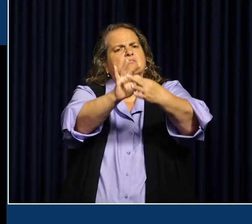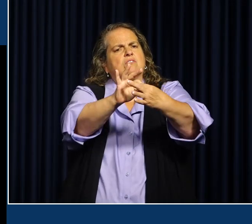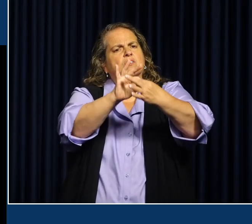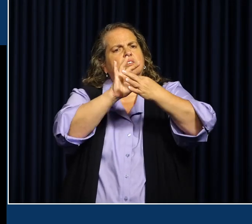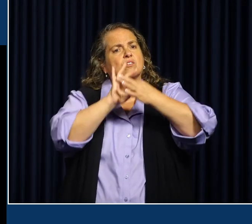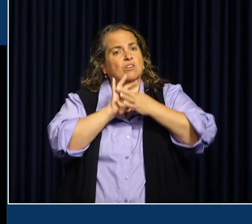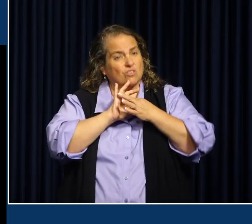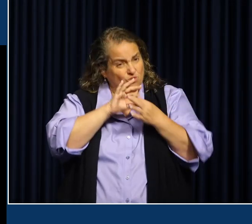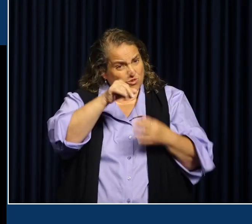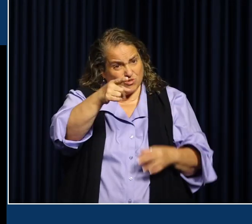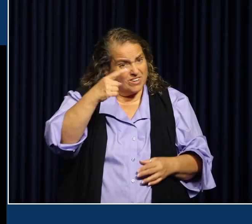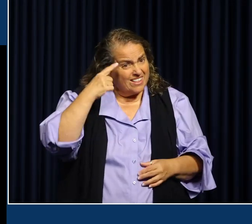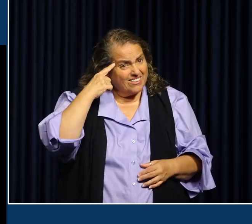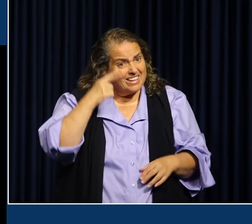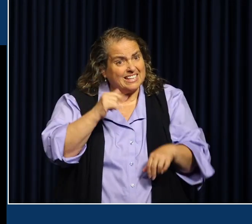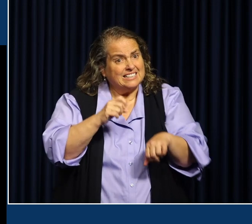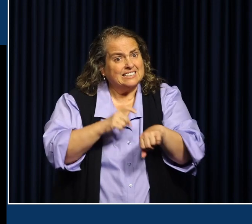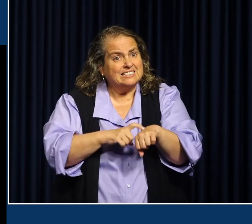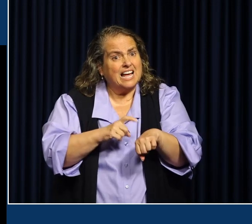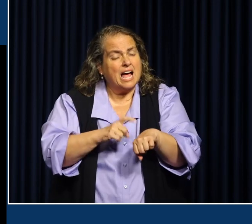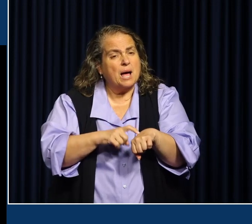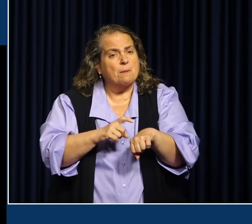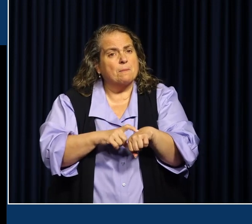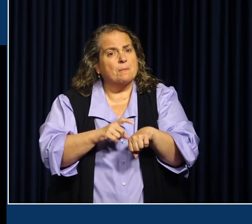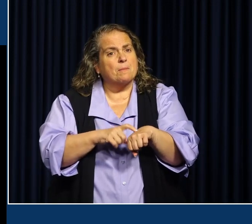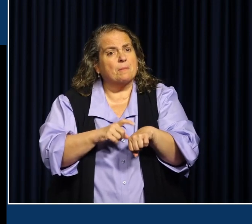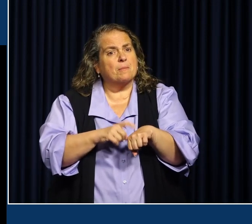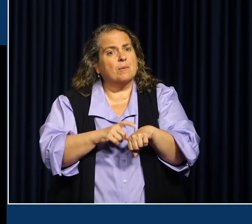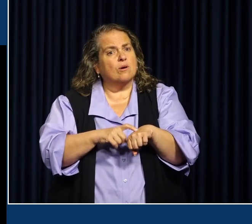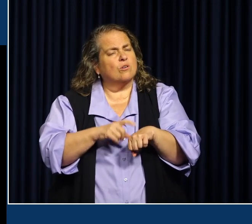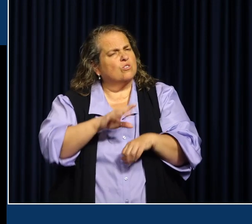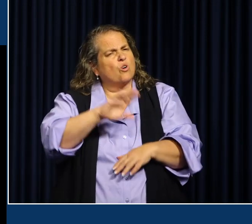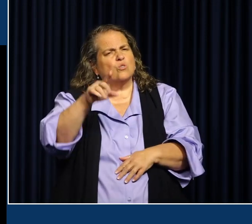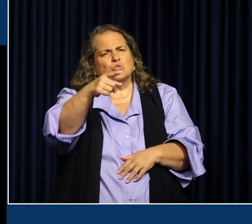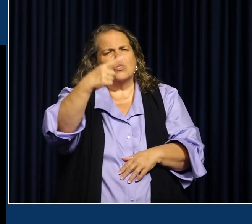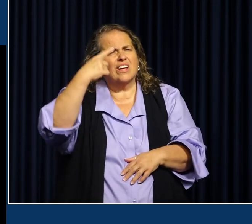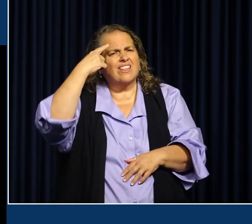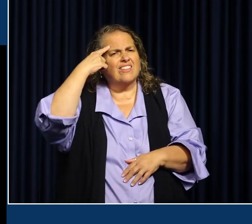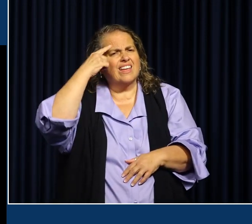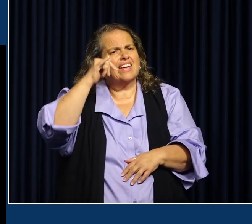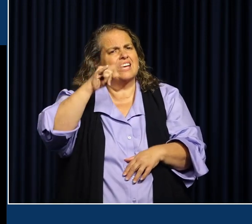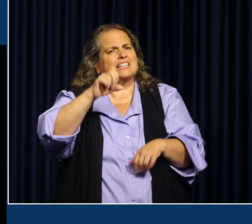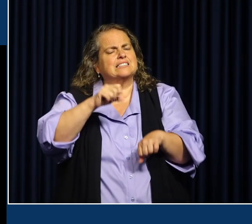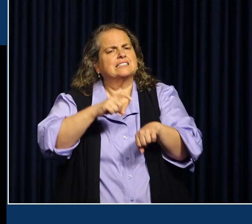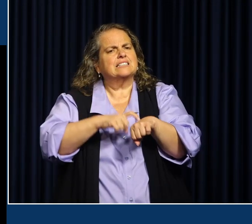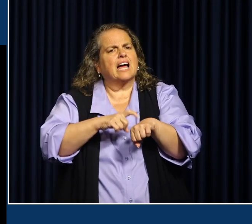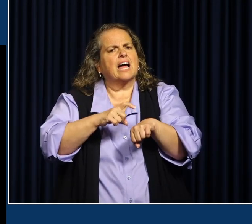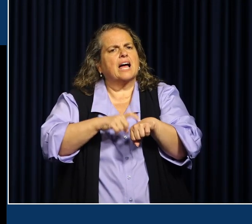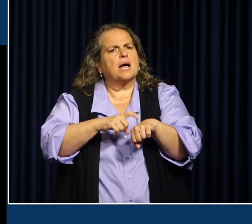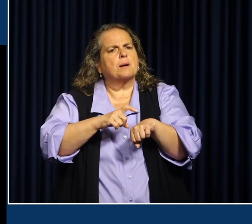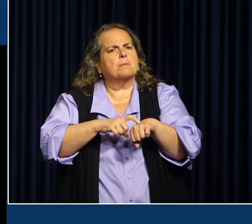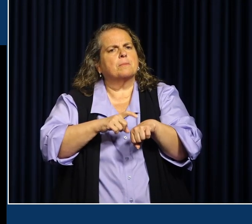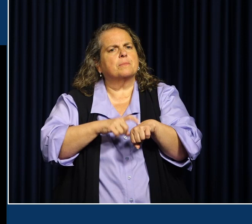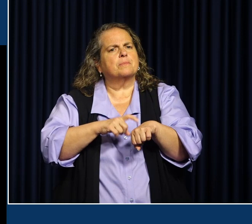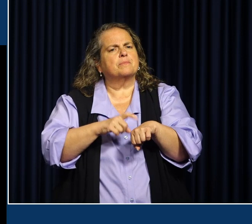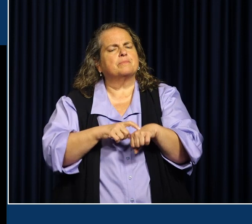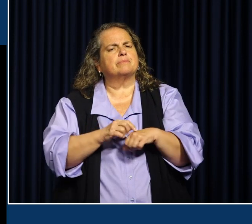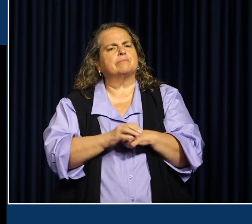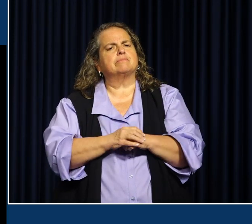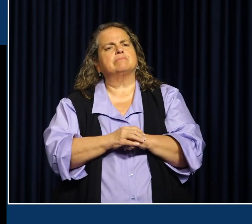bridge. Don't you think it's time? Don't you think it's time?